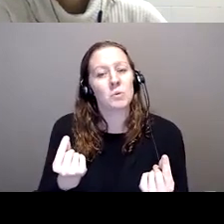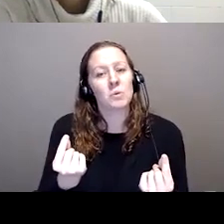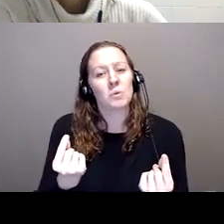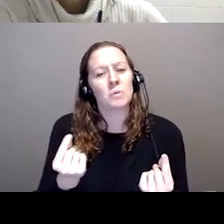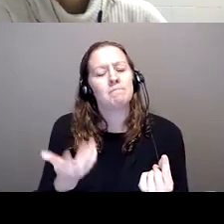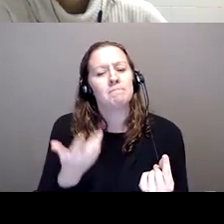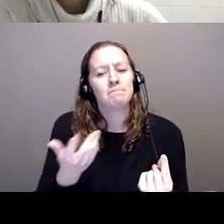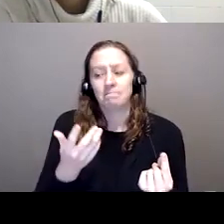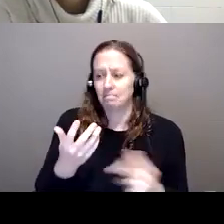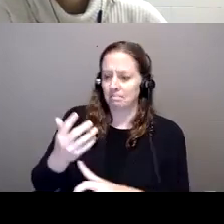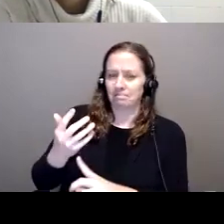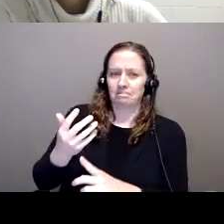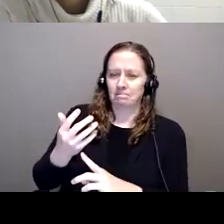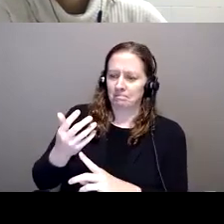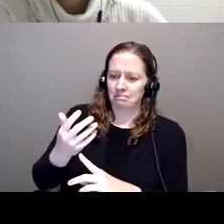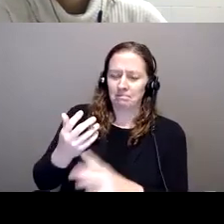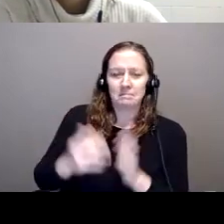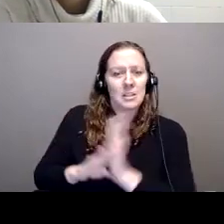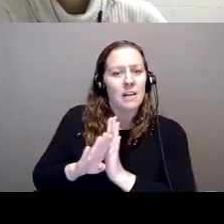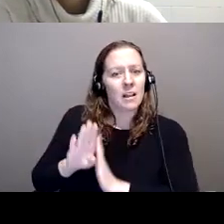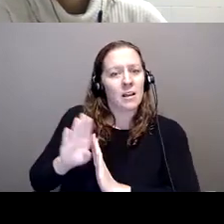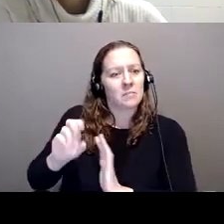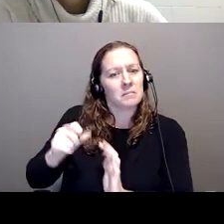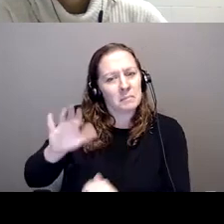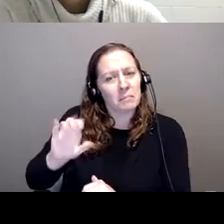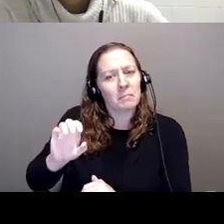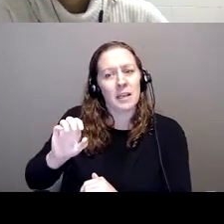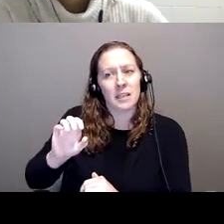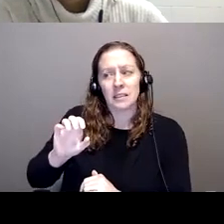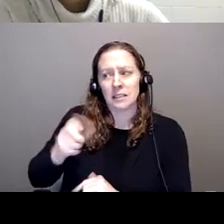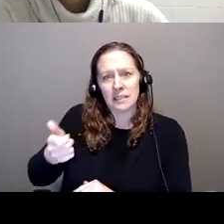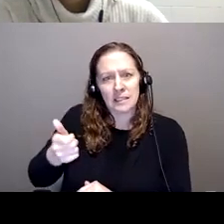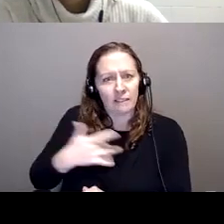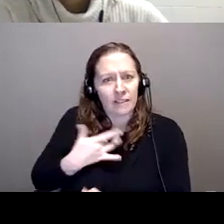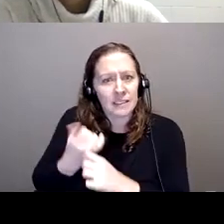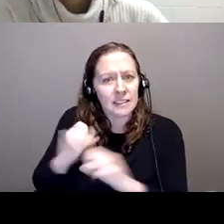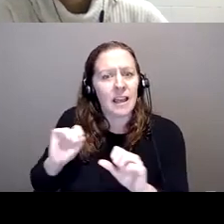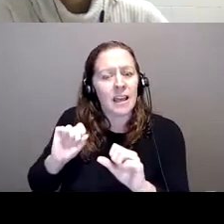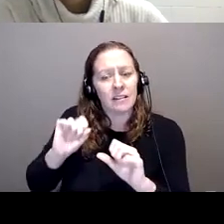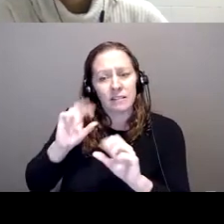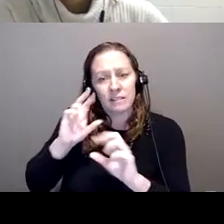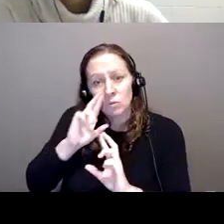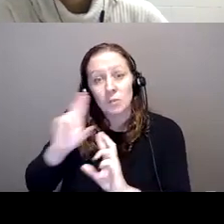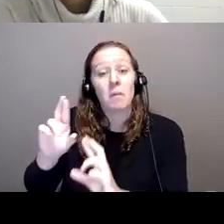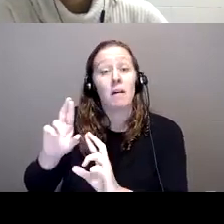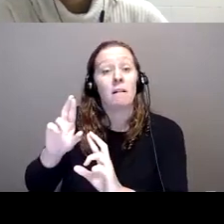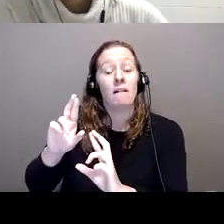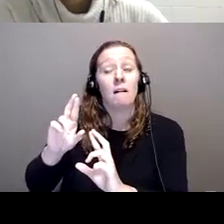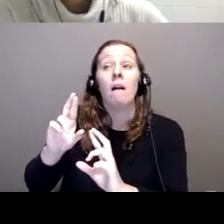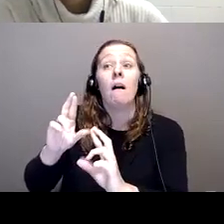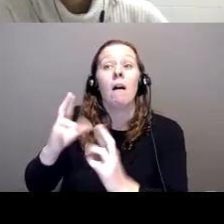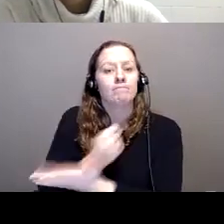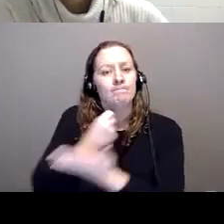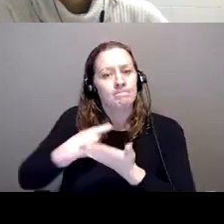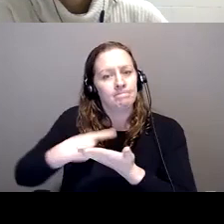create those spaces for them to feel safe and respected and be able to share in meaningful dialogue